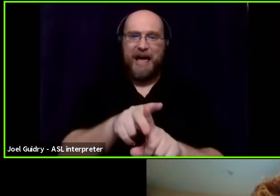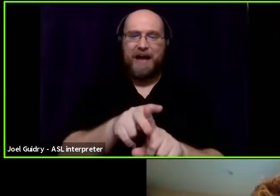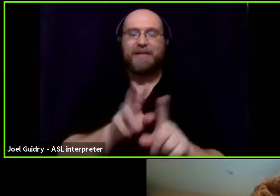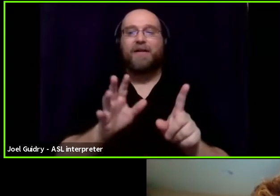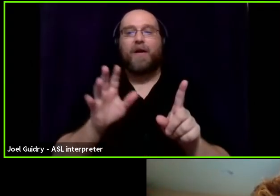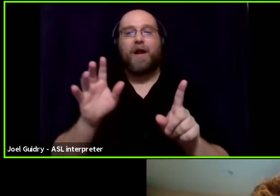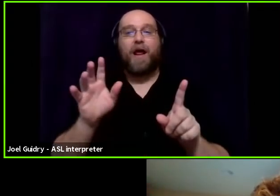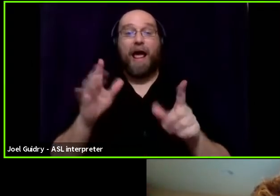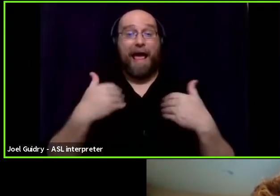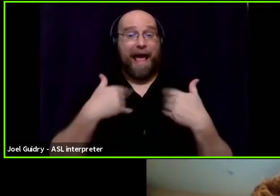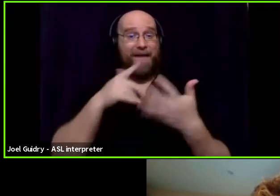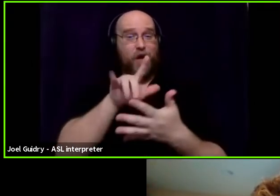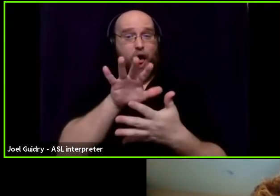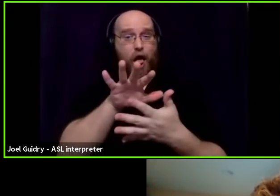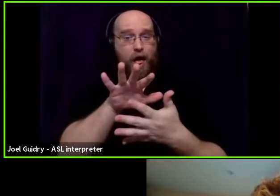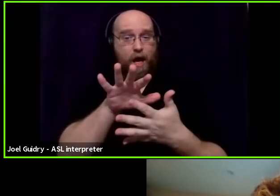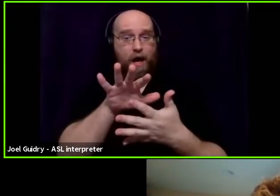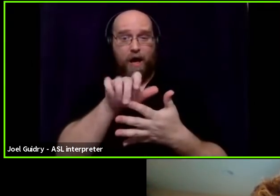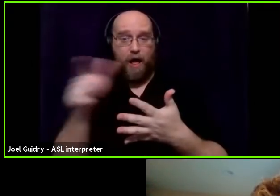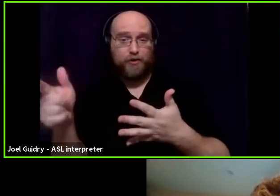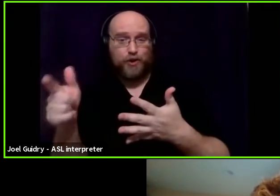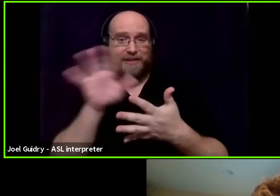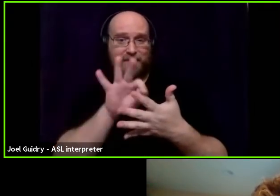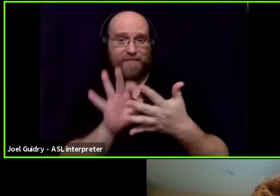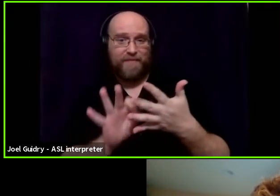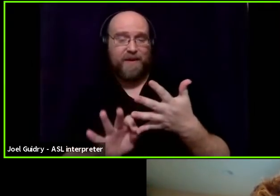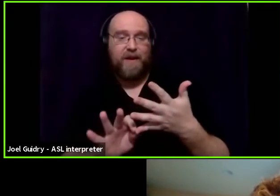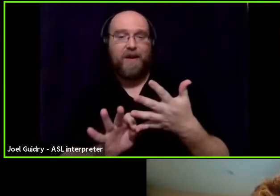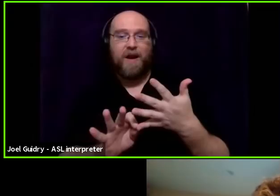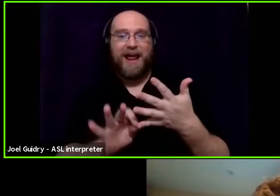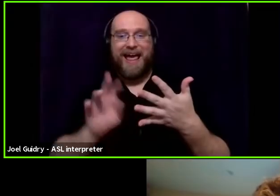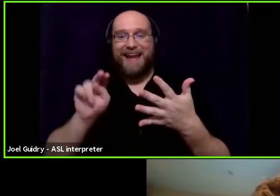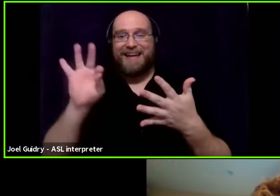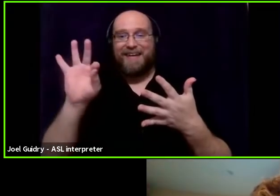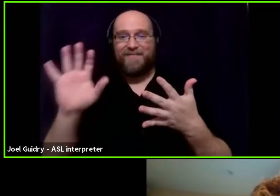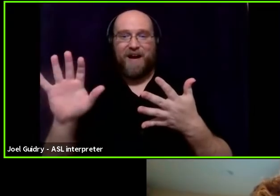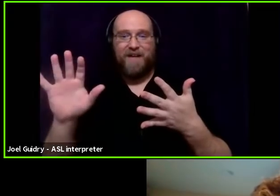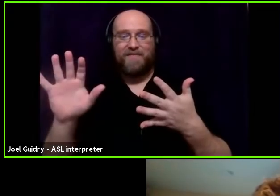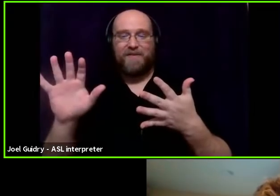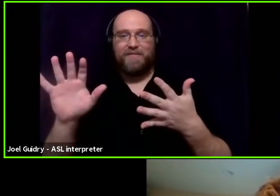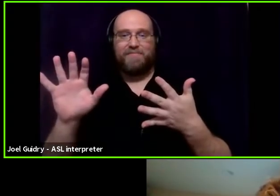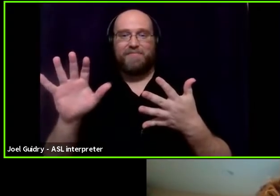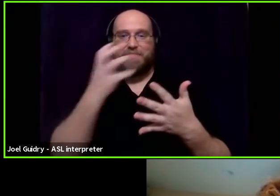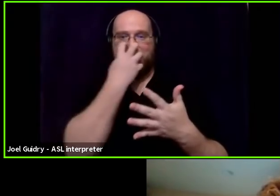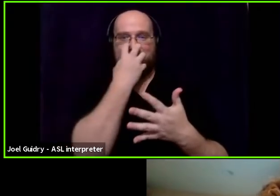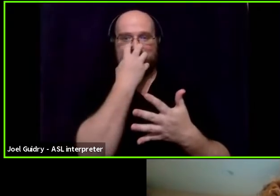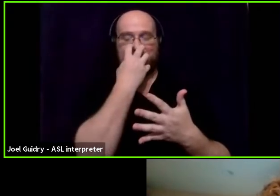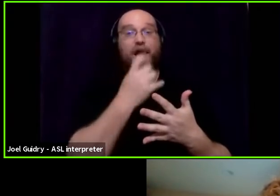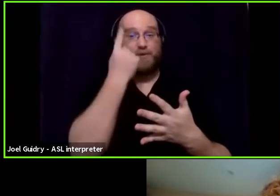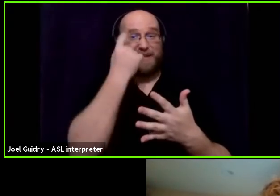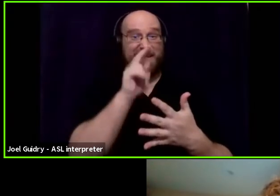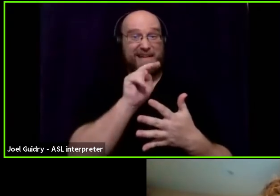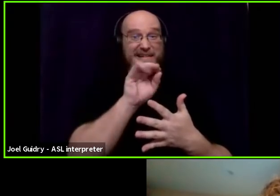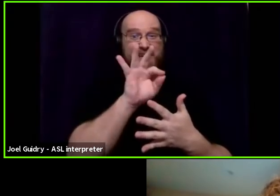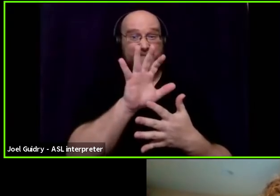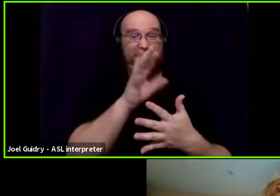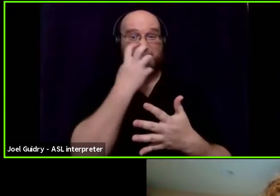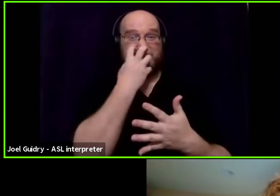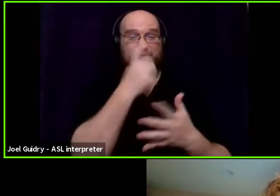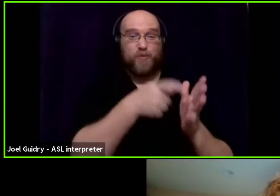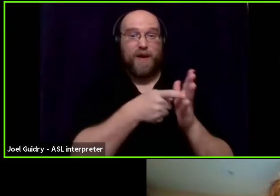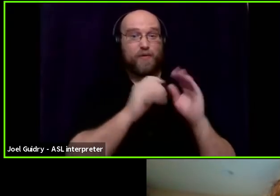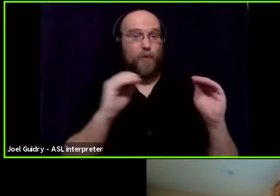an N95 mask which requires no facial hair. So I think that's it in a